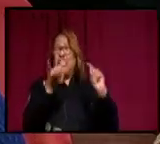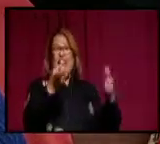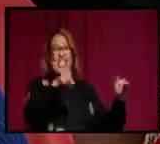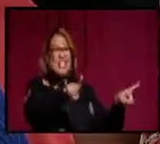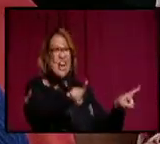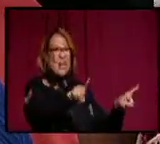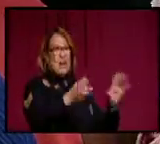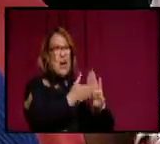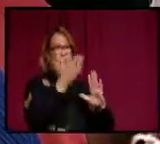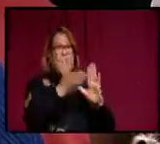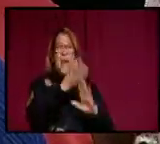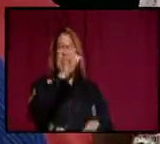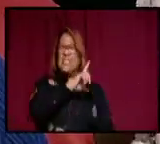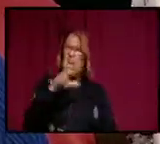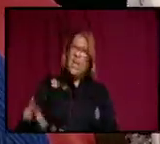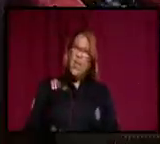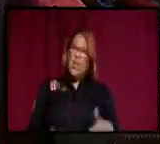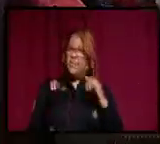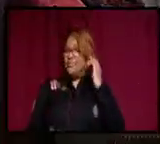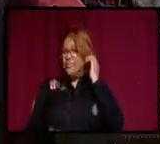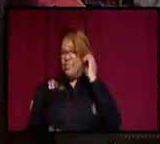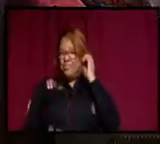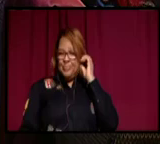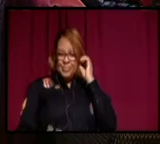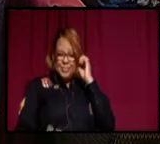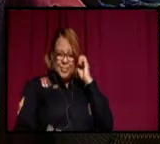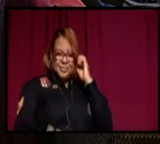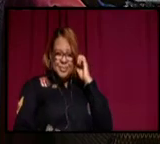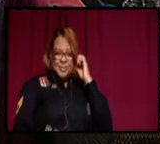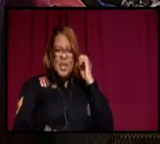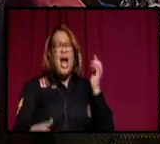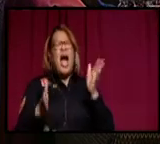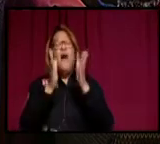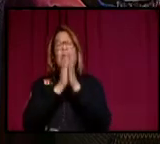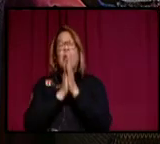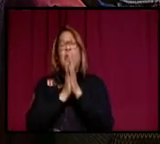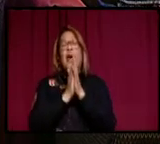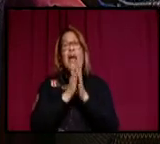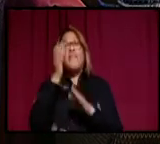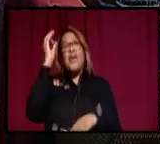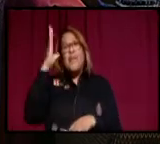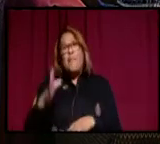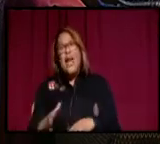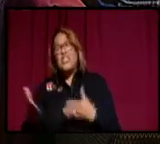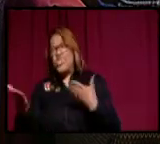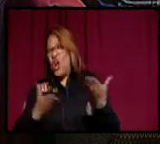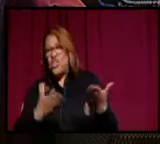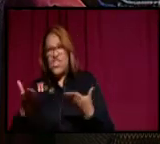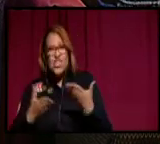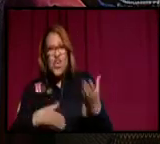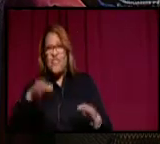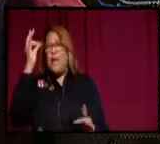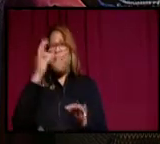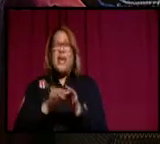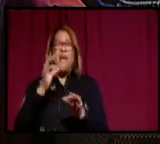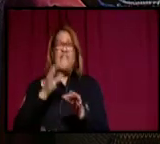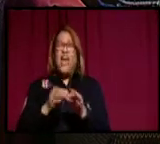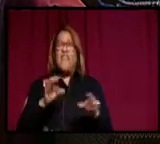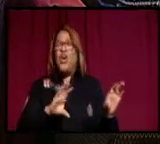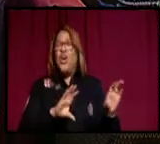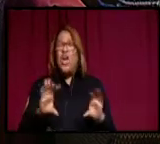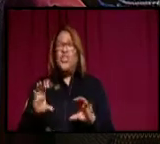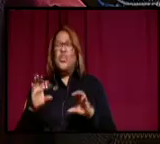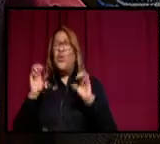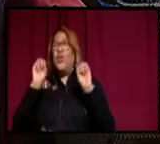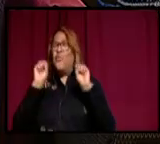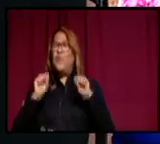the Lord. Yes, yes, my beloved. I just want to pray for the pastors that are serving and those that are being faithful, yes, and those that are doing what the Lord is giving you to do. We lose strength